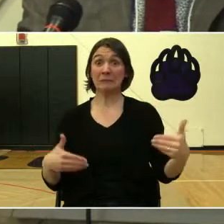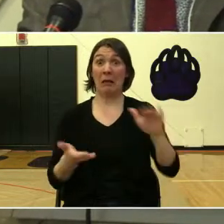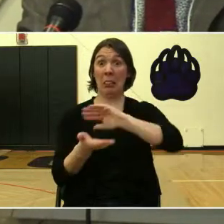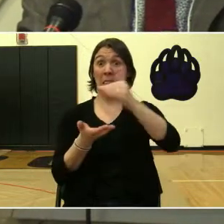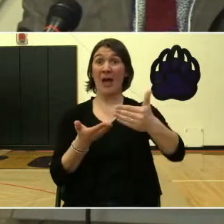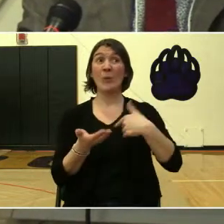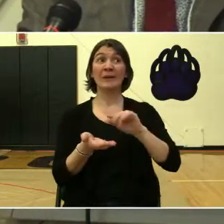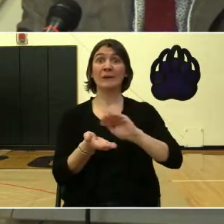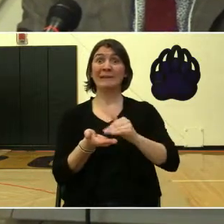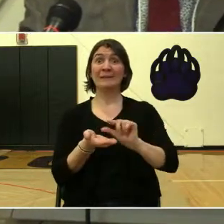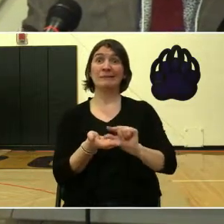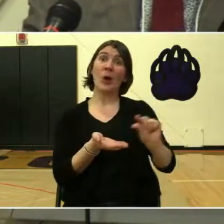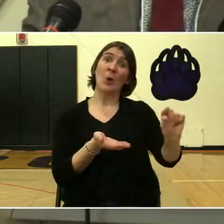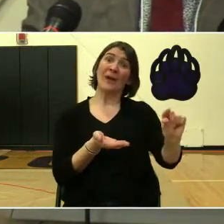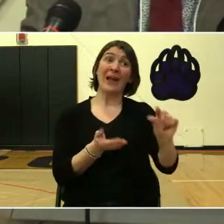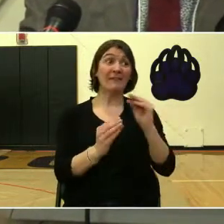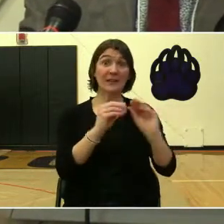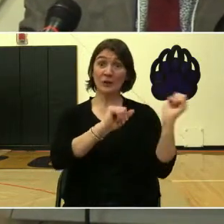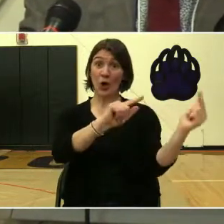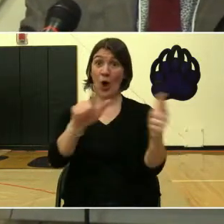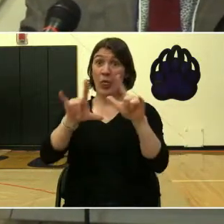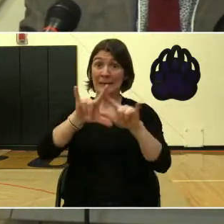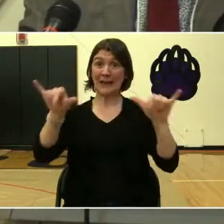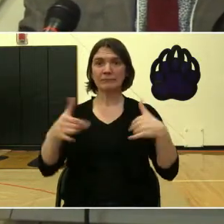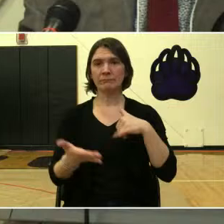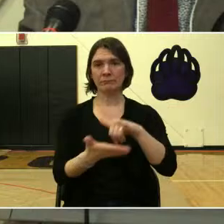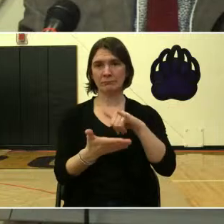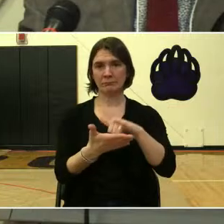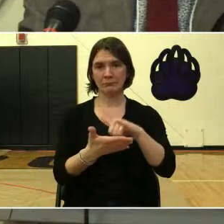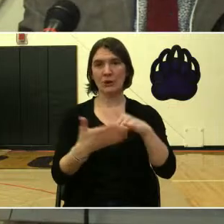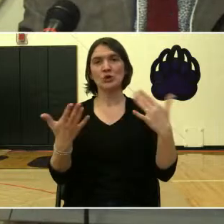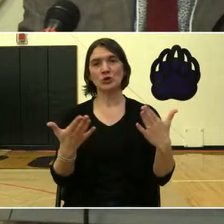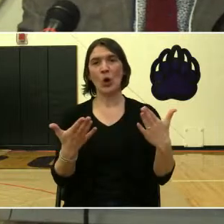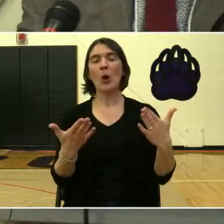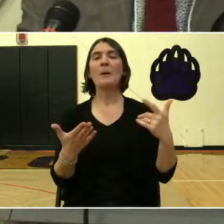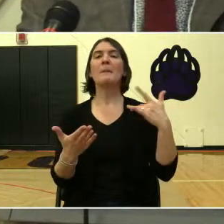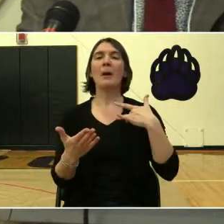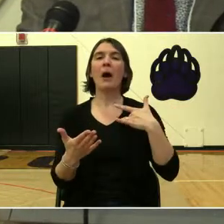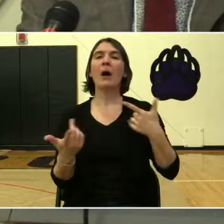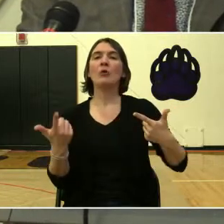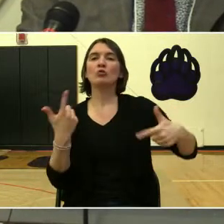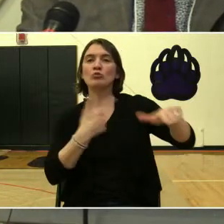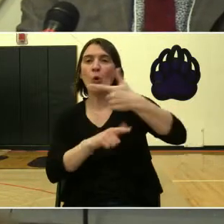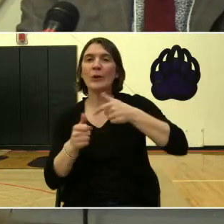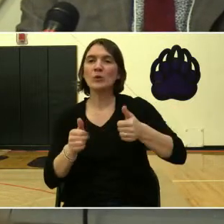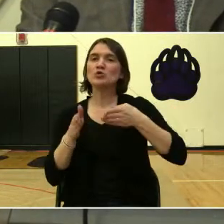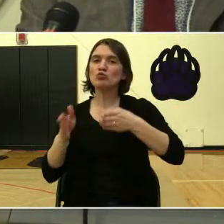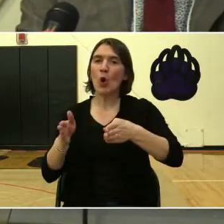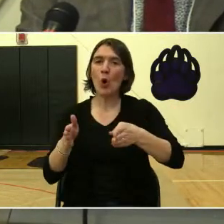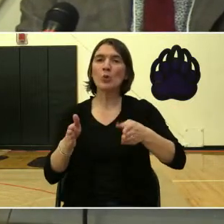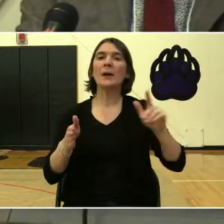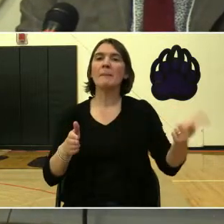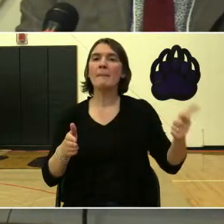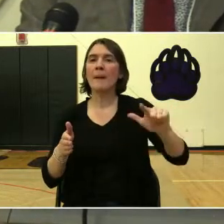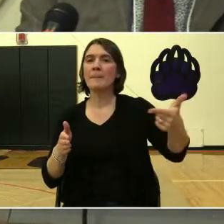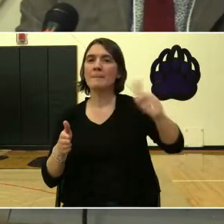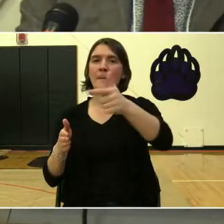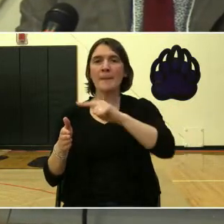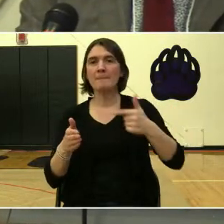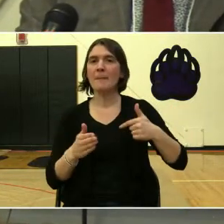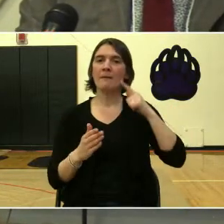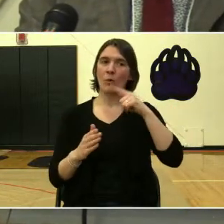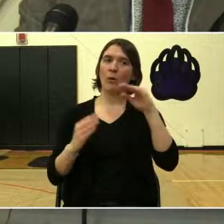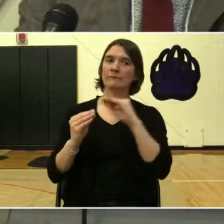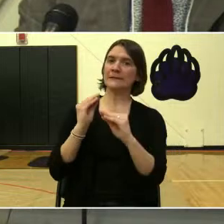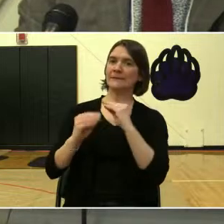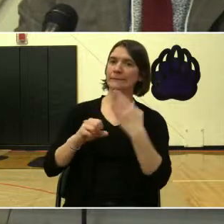required to fix all the roads so it is on a timed basis and a scheduled basis um so